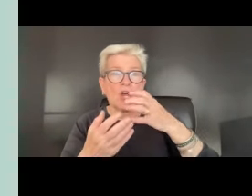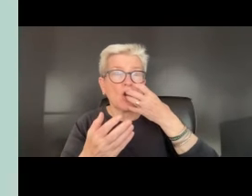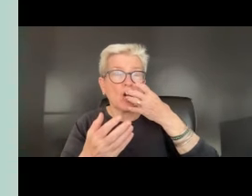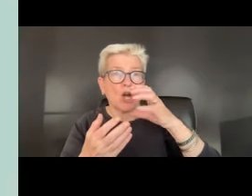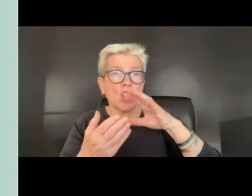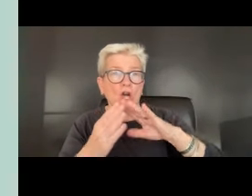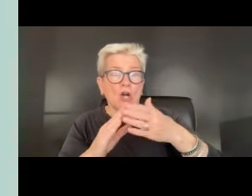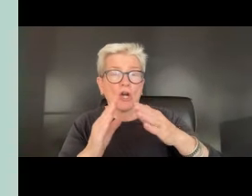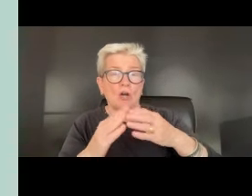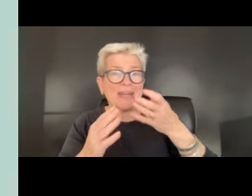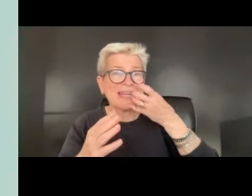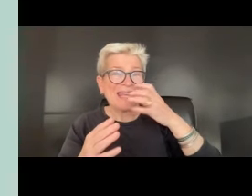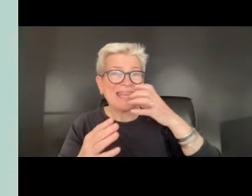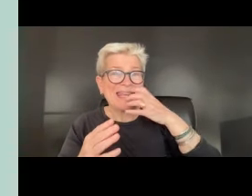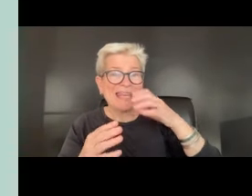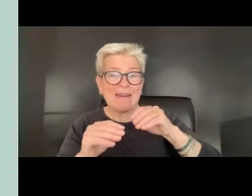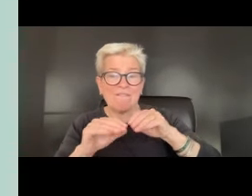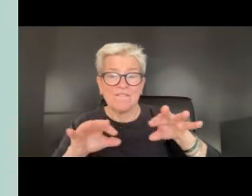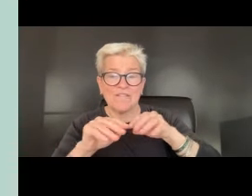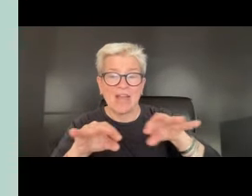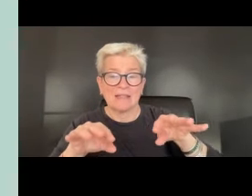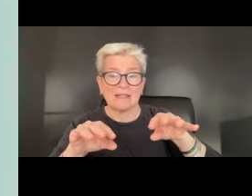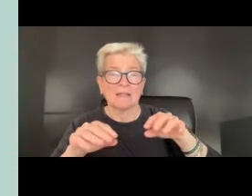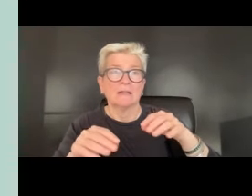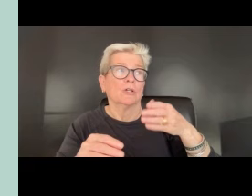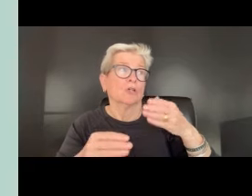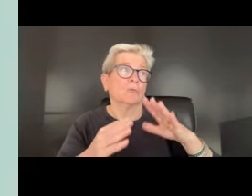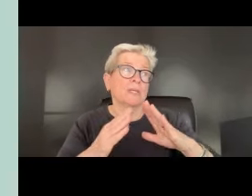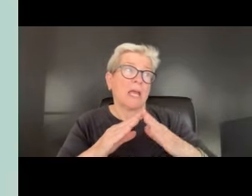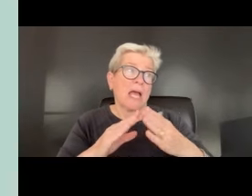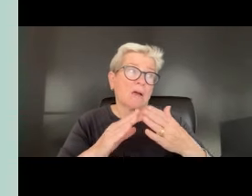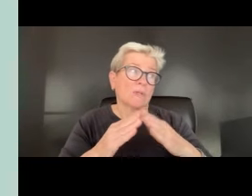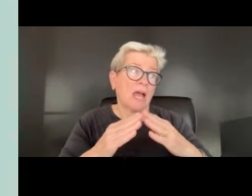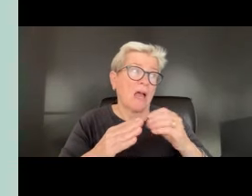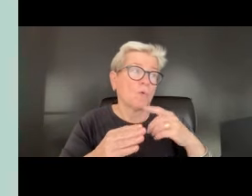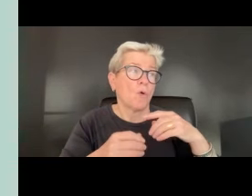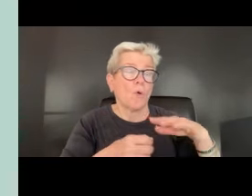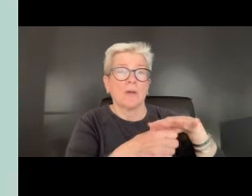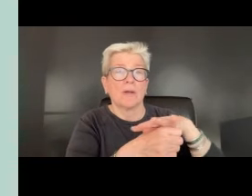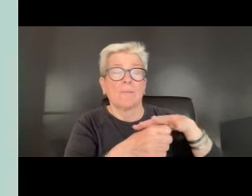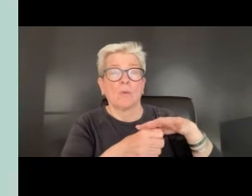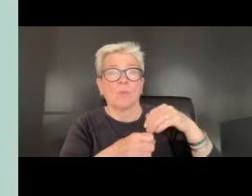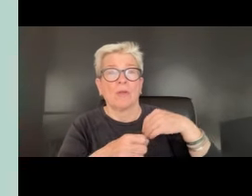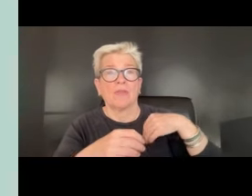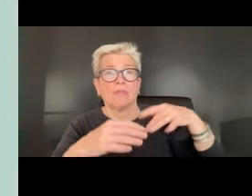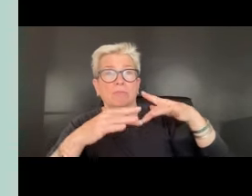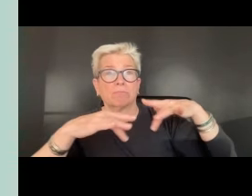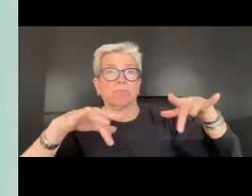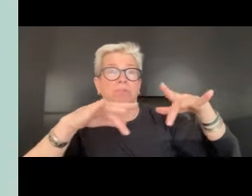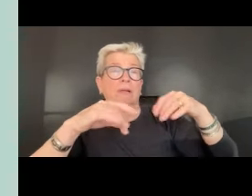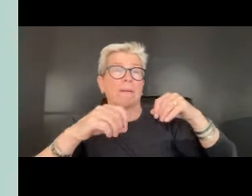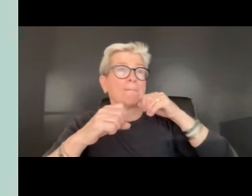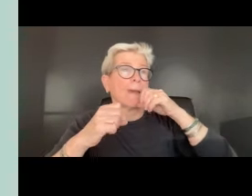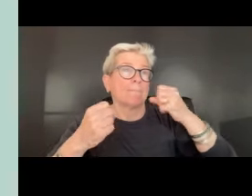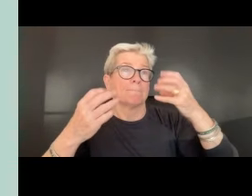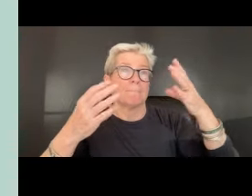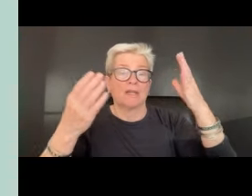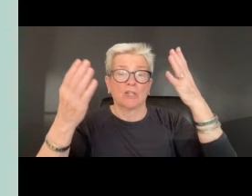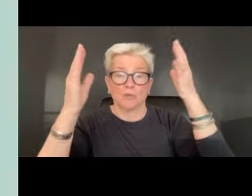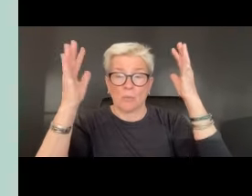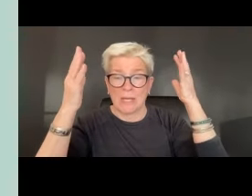course could be downtown. It could also be in a neighborhood setting where there just is a lot of open space and not a lot of trees.